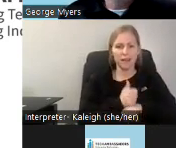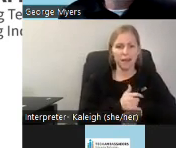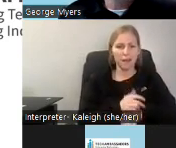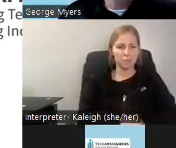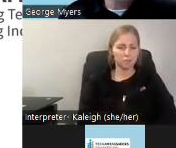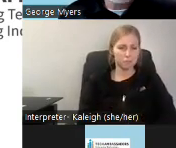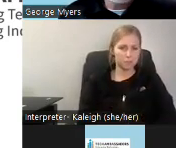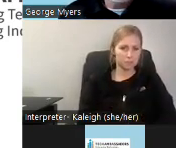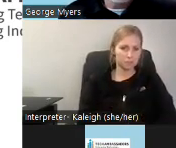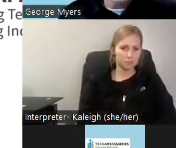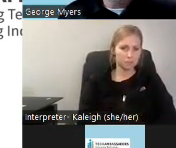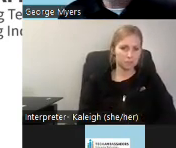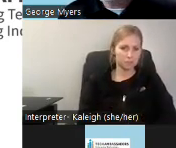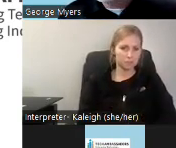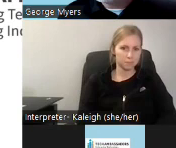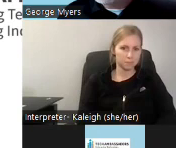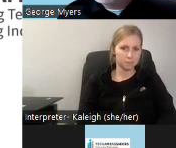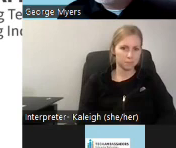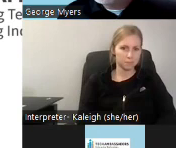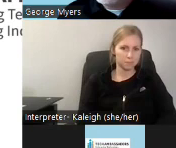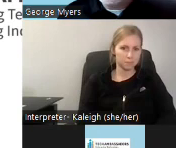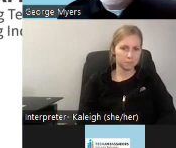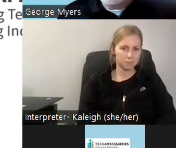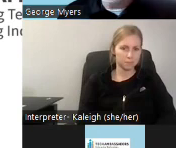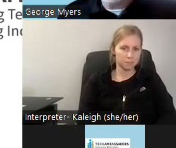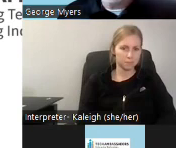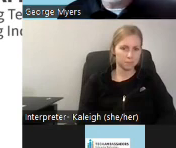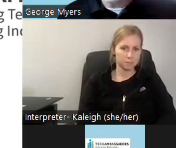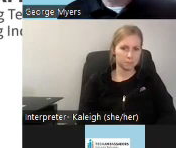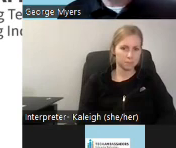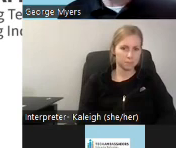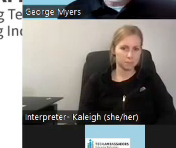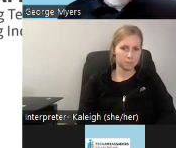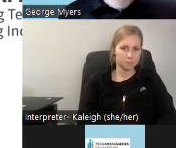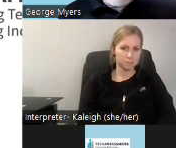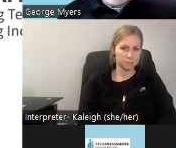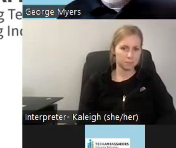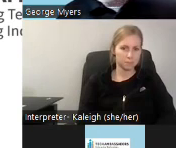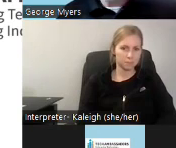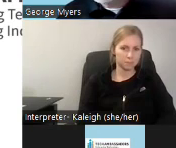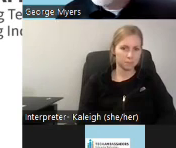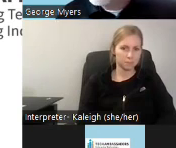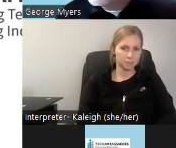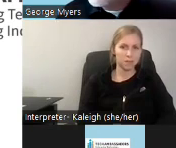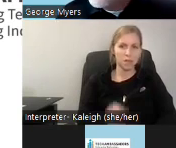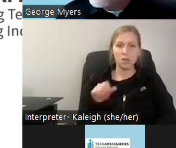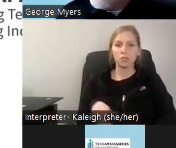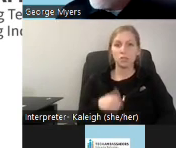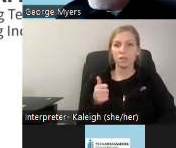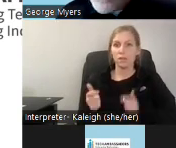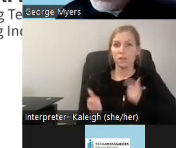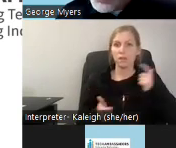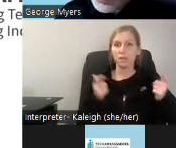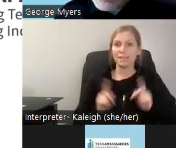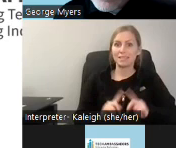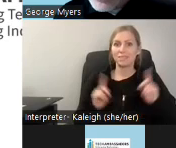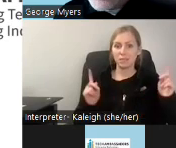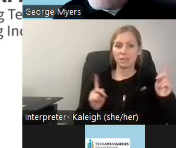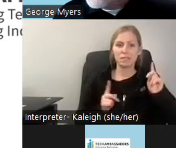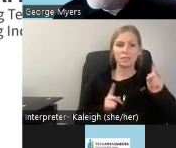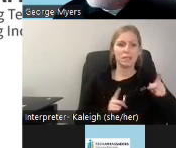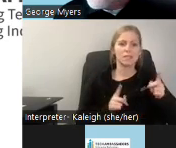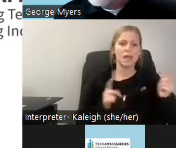So the other big difference is all of these things are